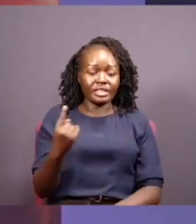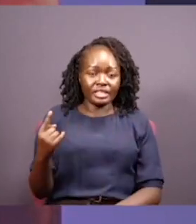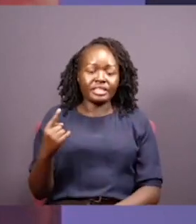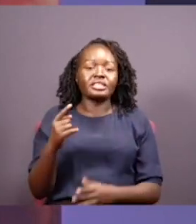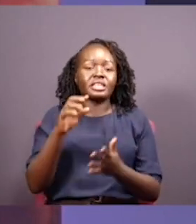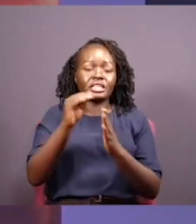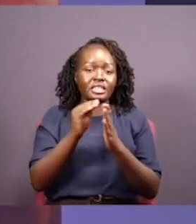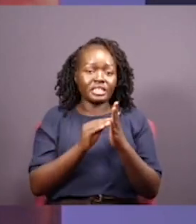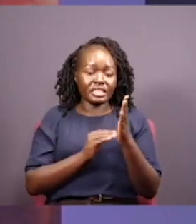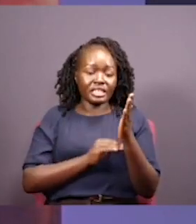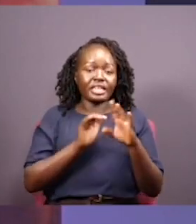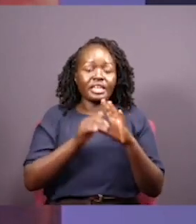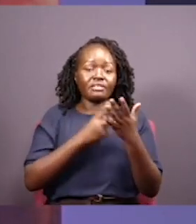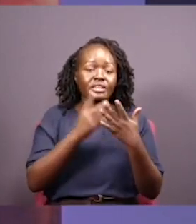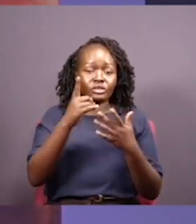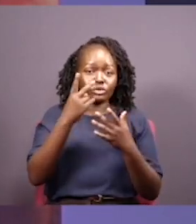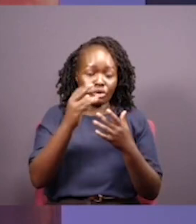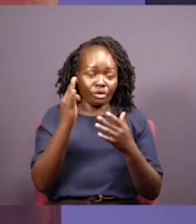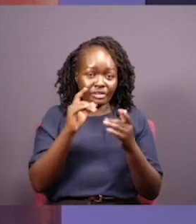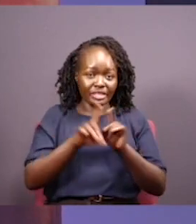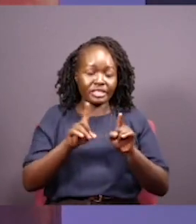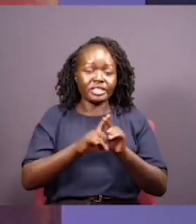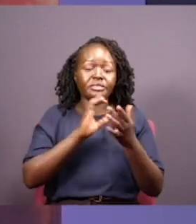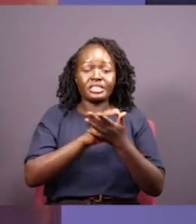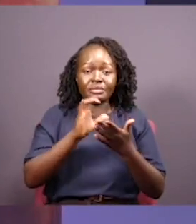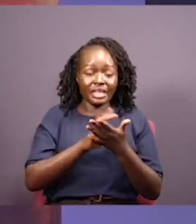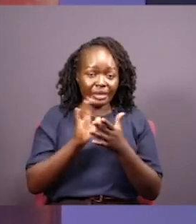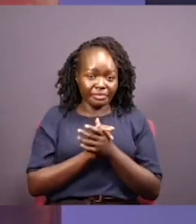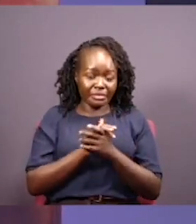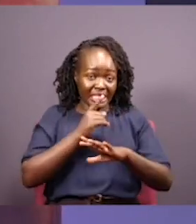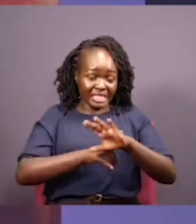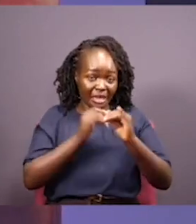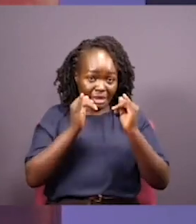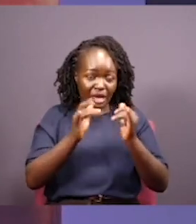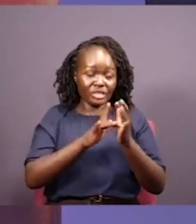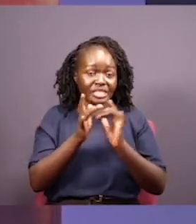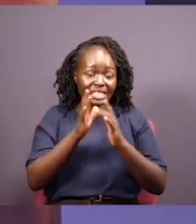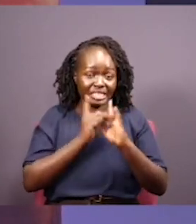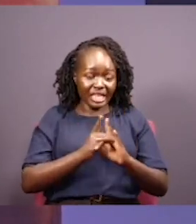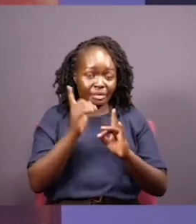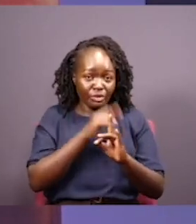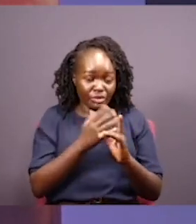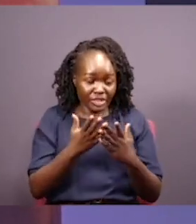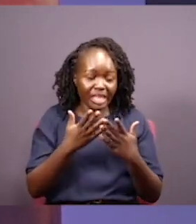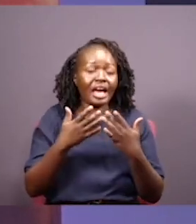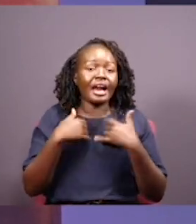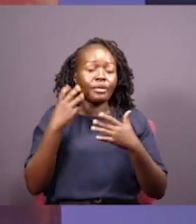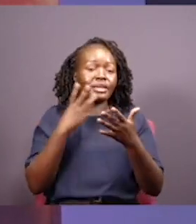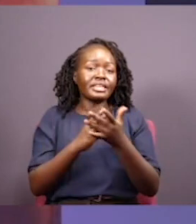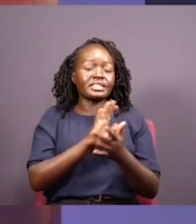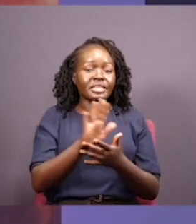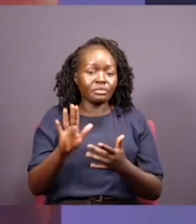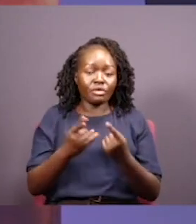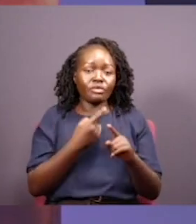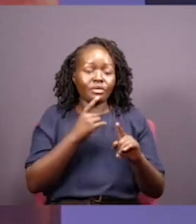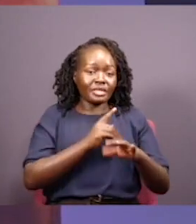verse 2 of that same chapter. By this time, Jesus' disciples had witnessed him from the initial